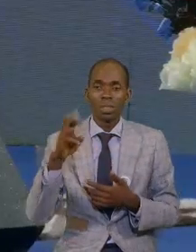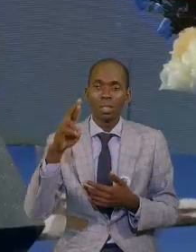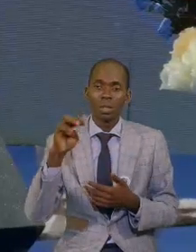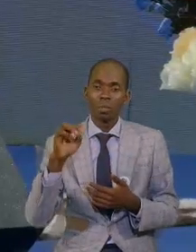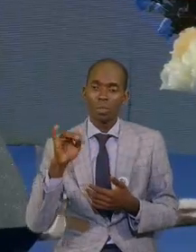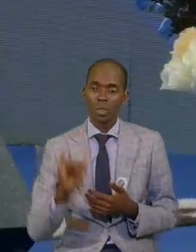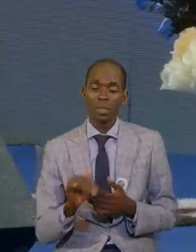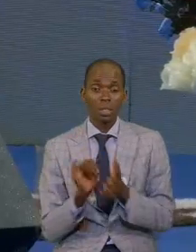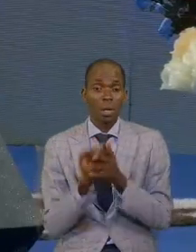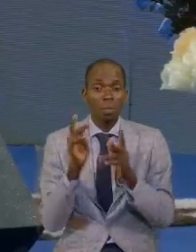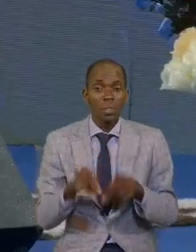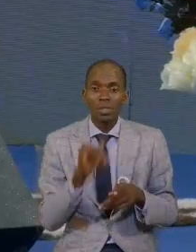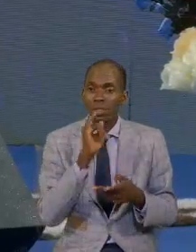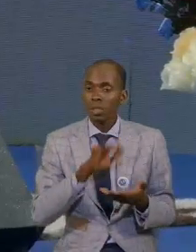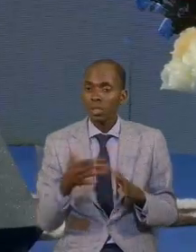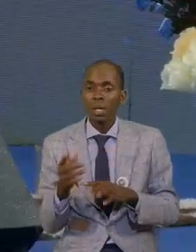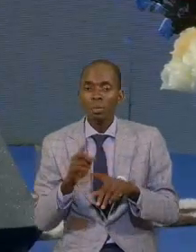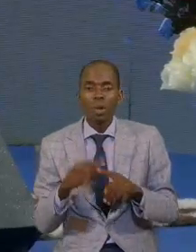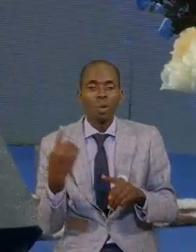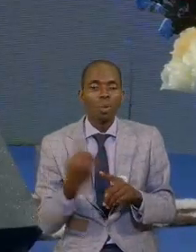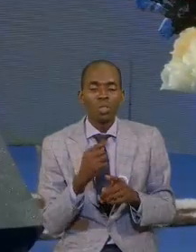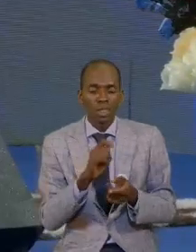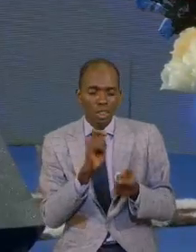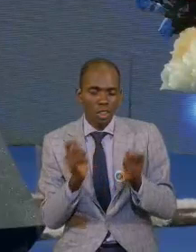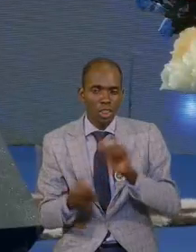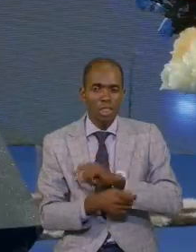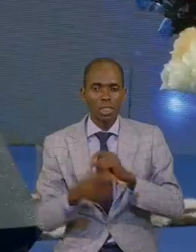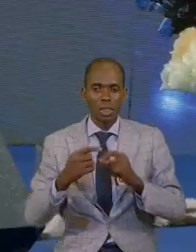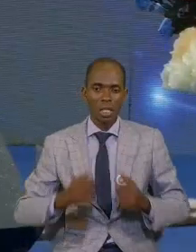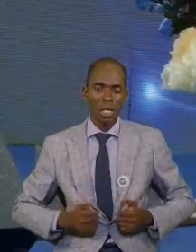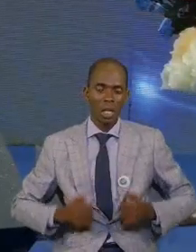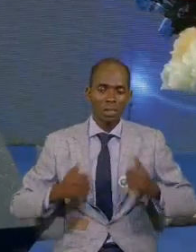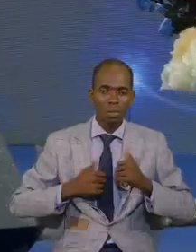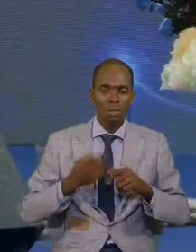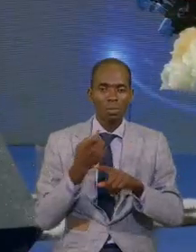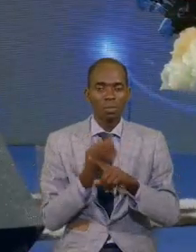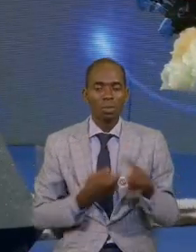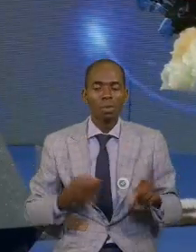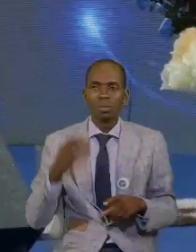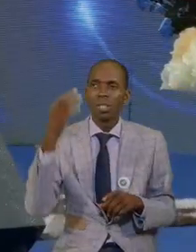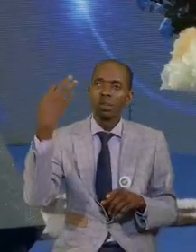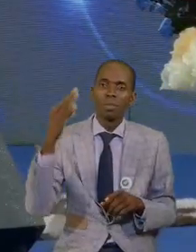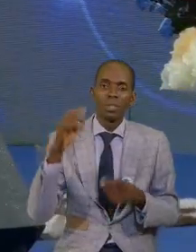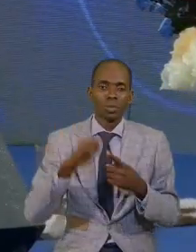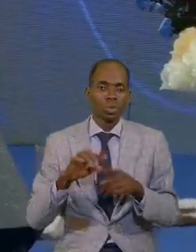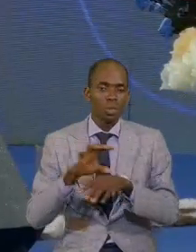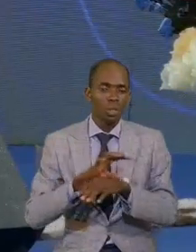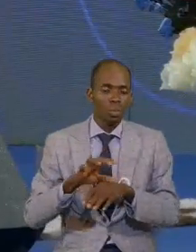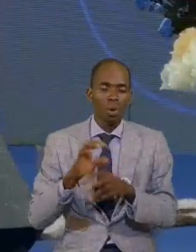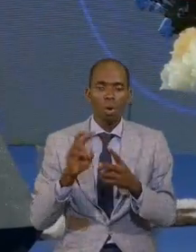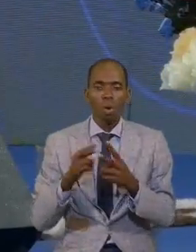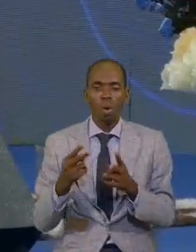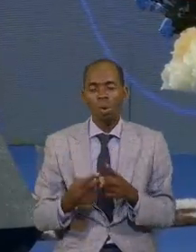only changed address from Cameroon to France or Cameroon to Germany. Change of